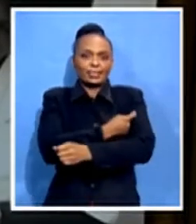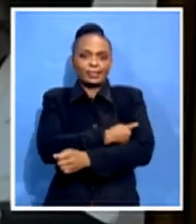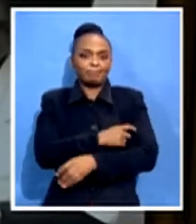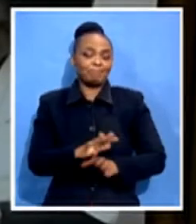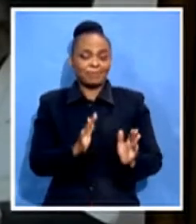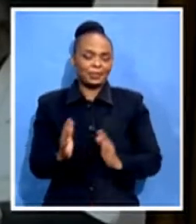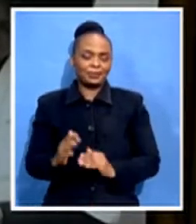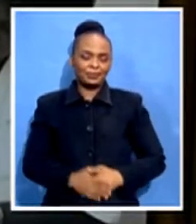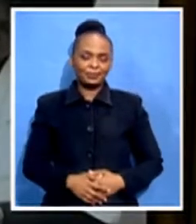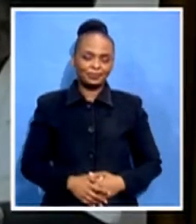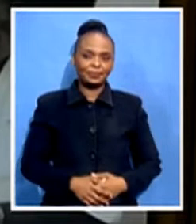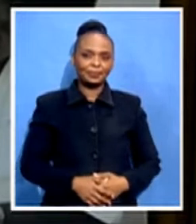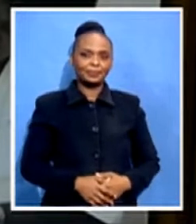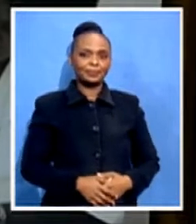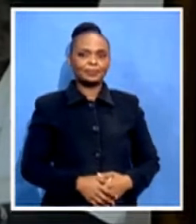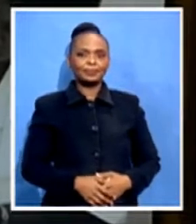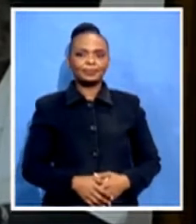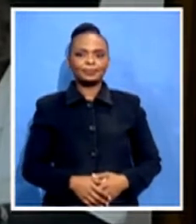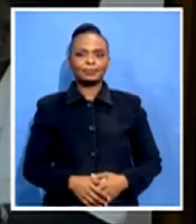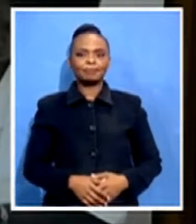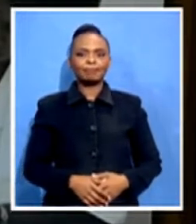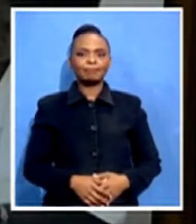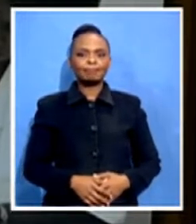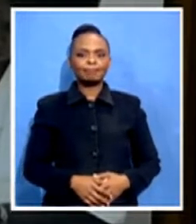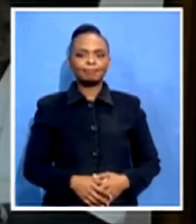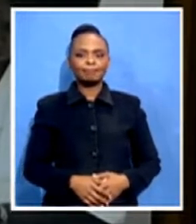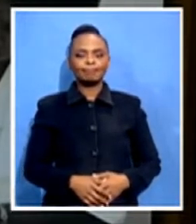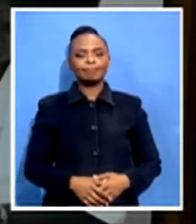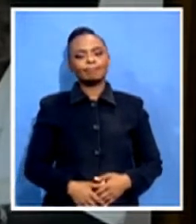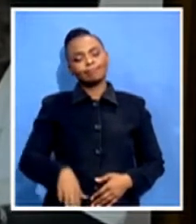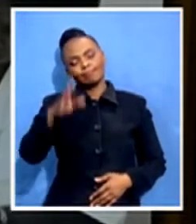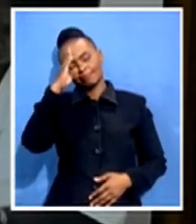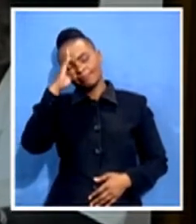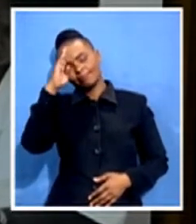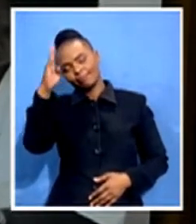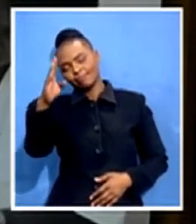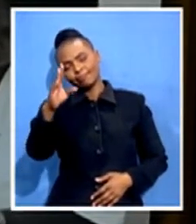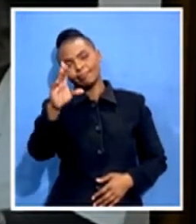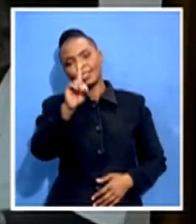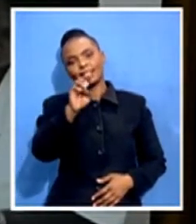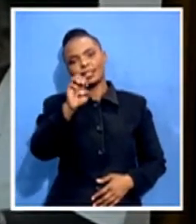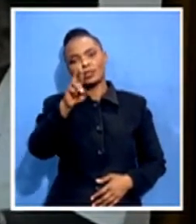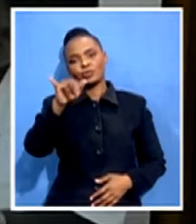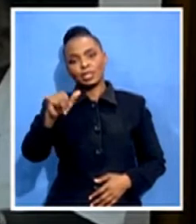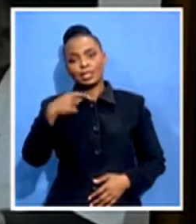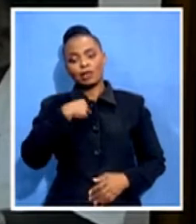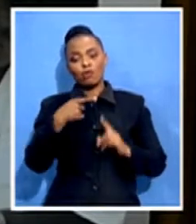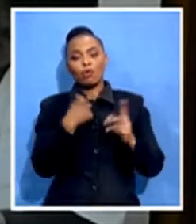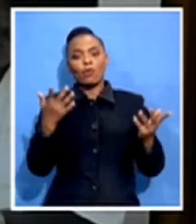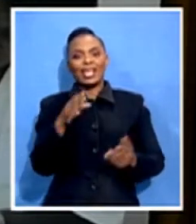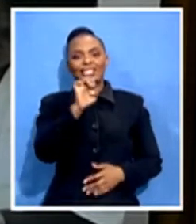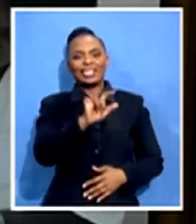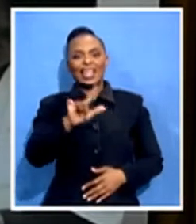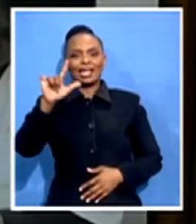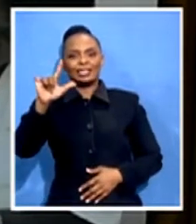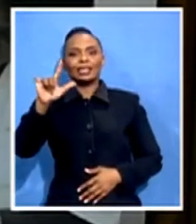A very good morning to you too, Desiree. I'm coming to you from East London, where we were scheduled to speak with the acting